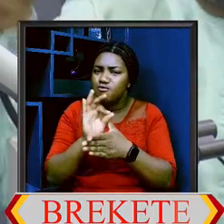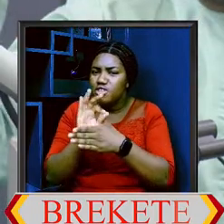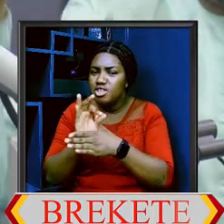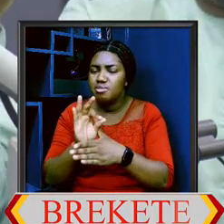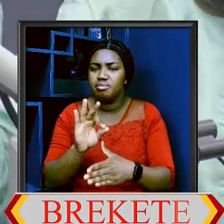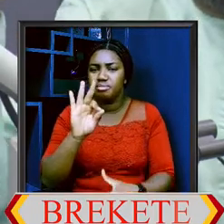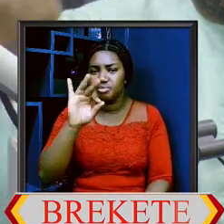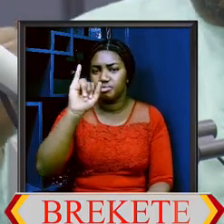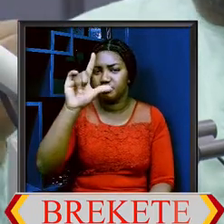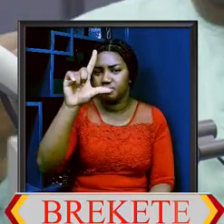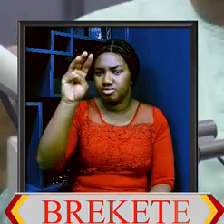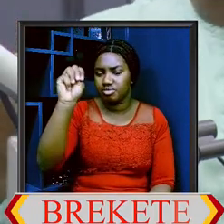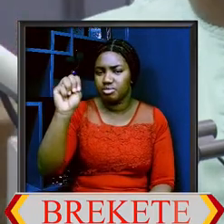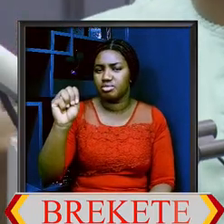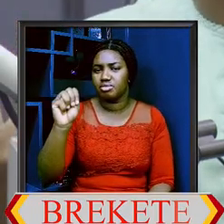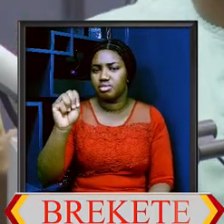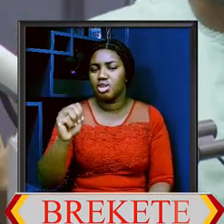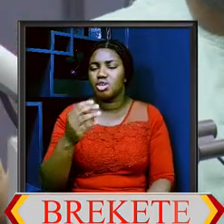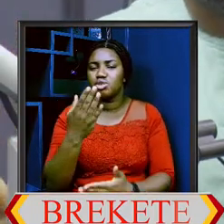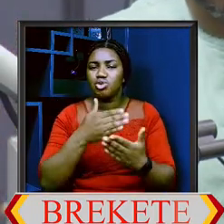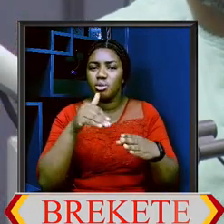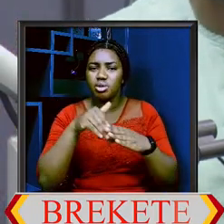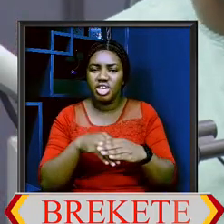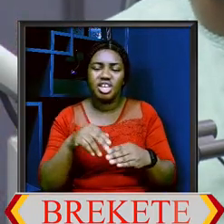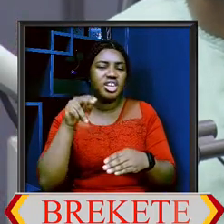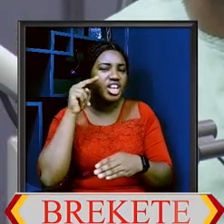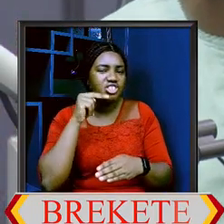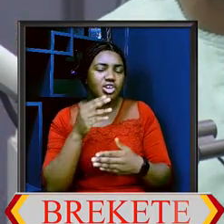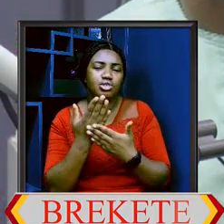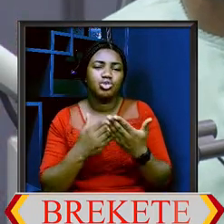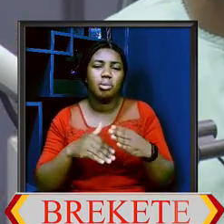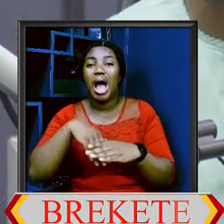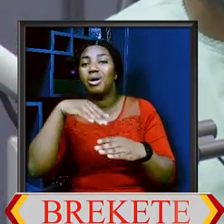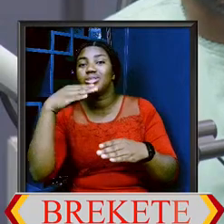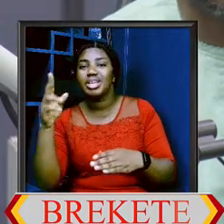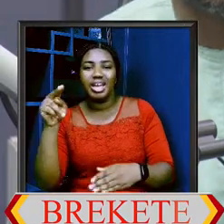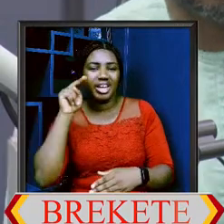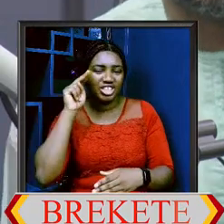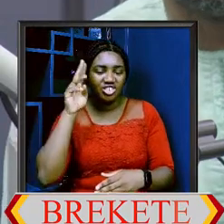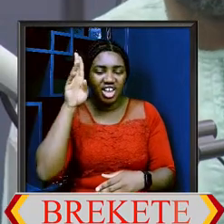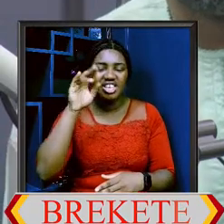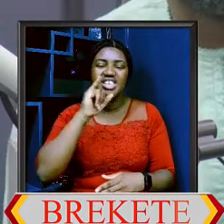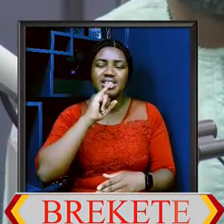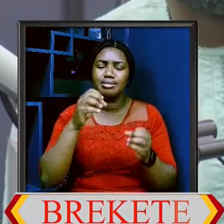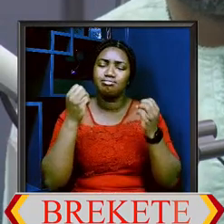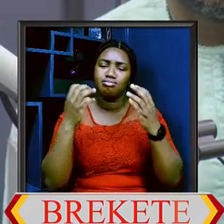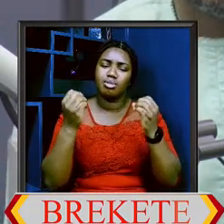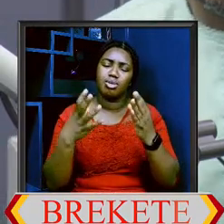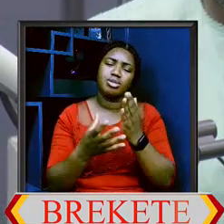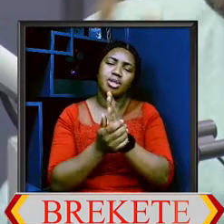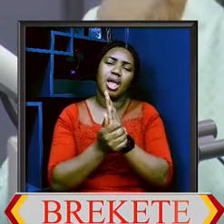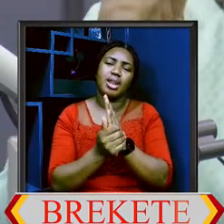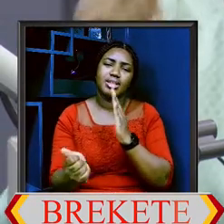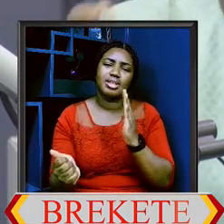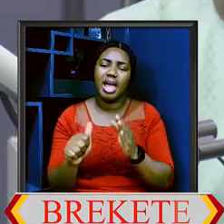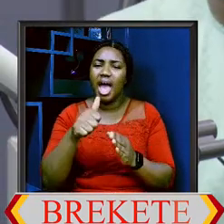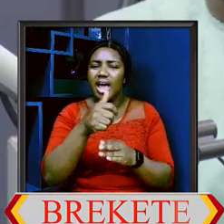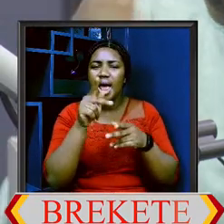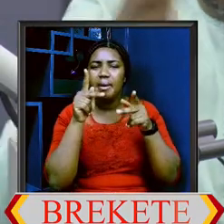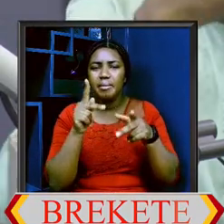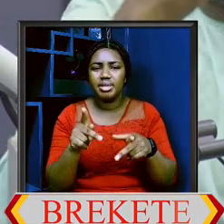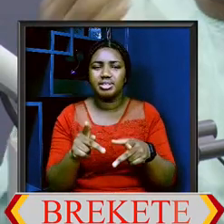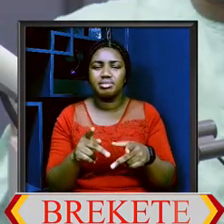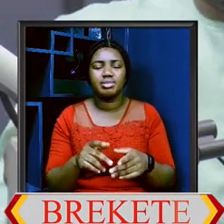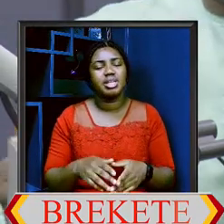produce some inside Nigeria some outside Nigeria a is multi-talented another